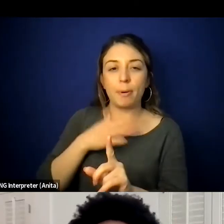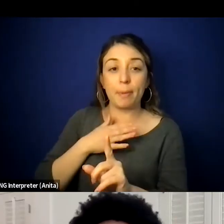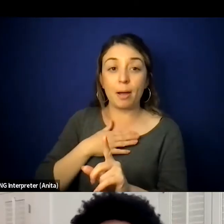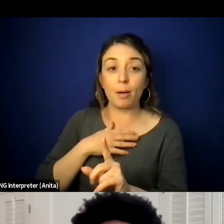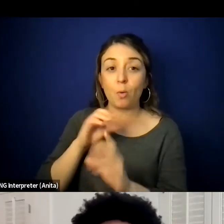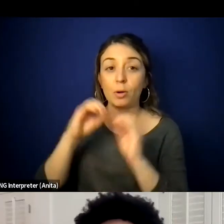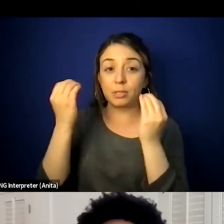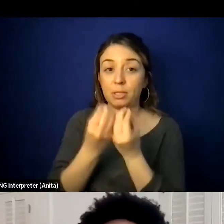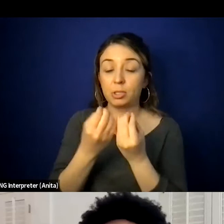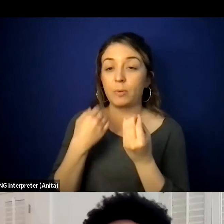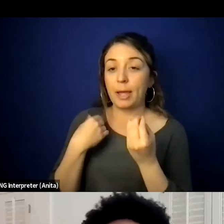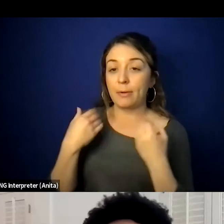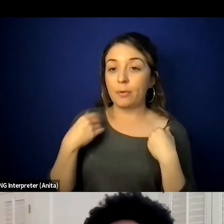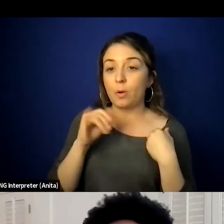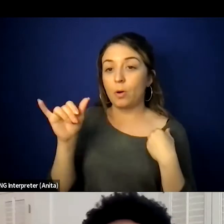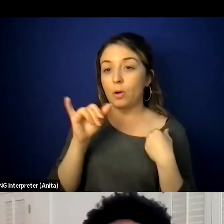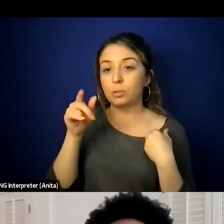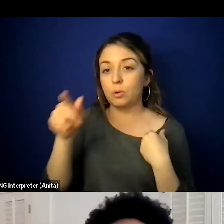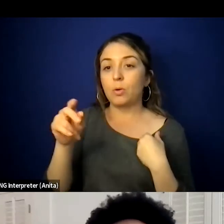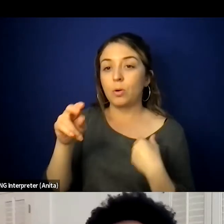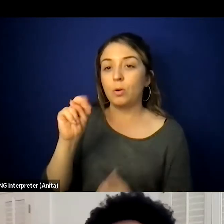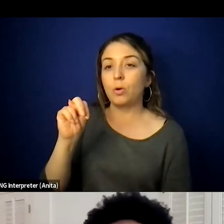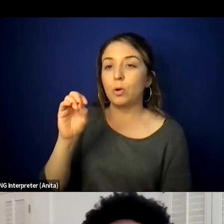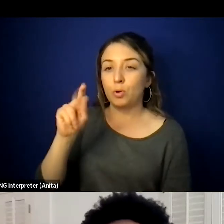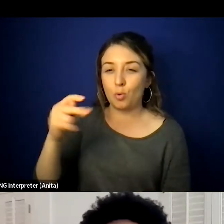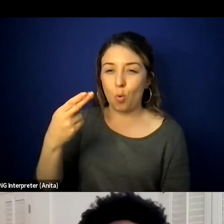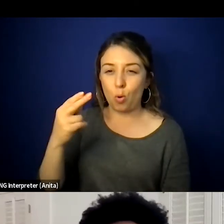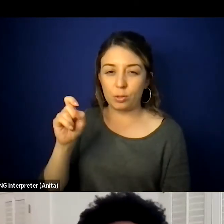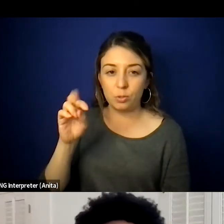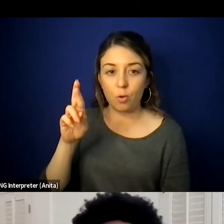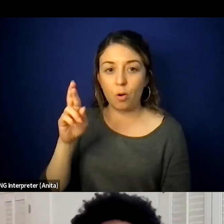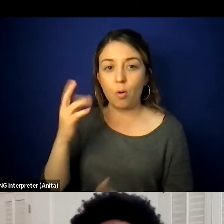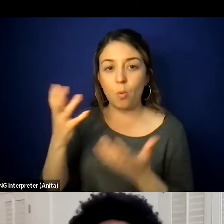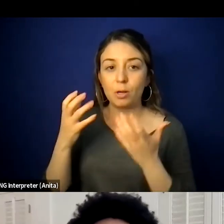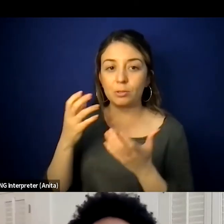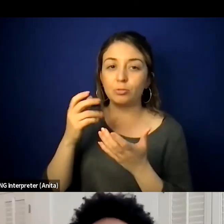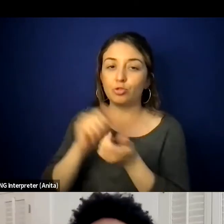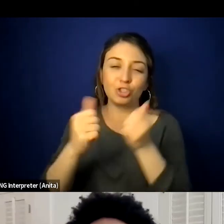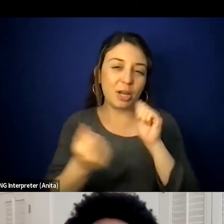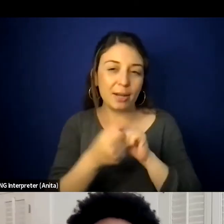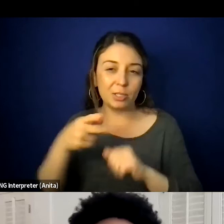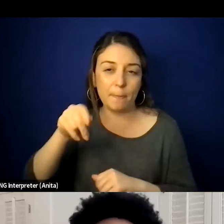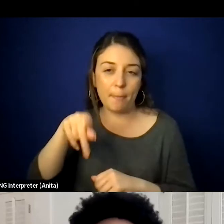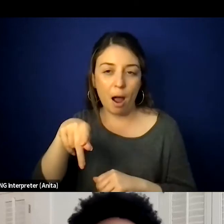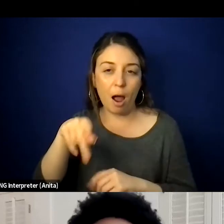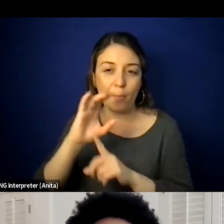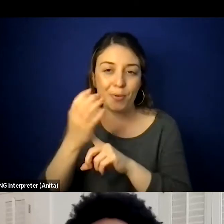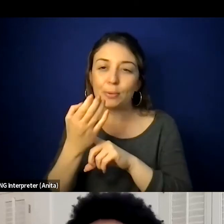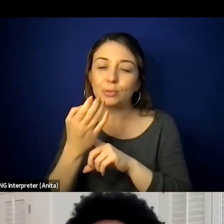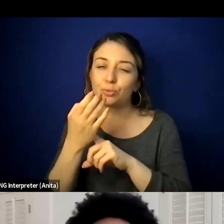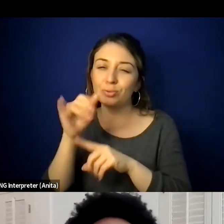North Star of equipping the pop culture for social change field to